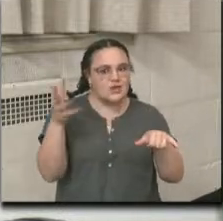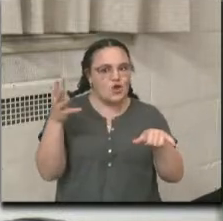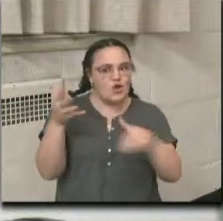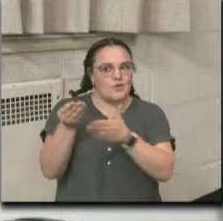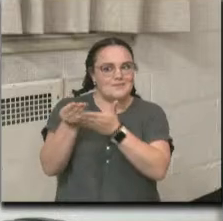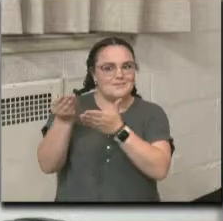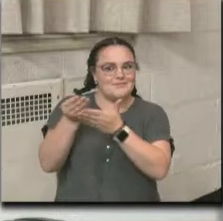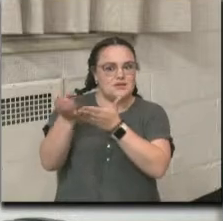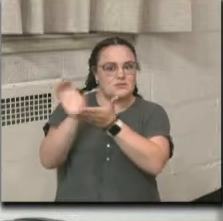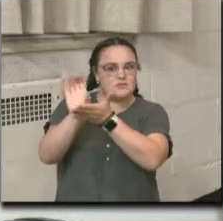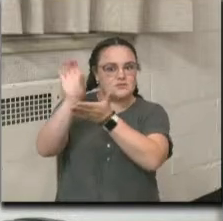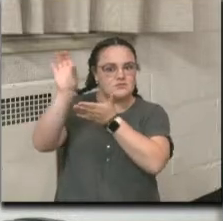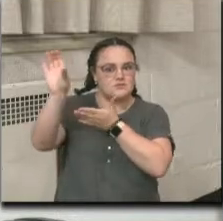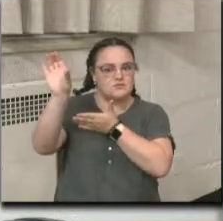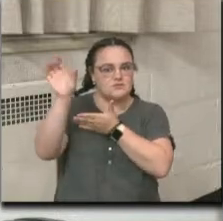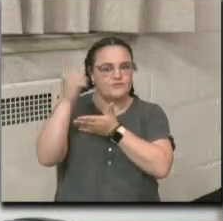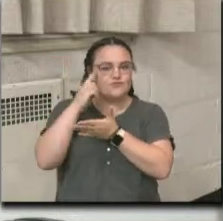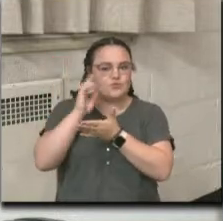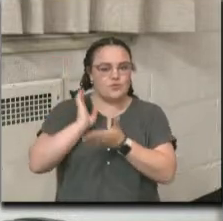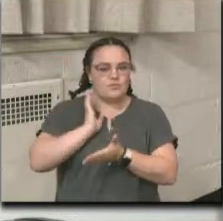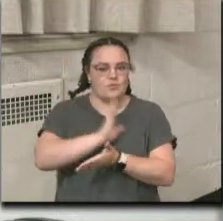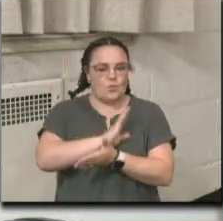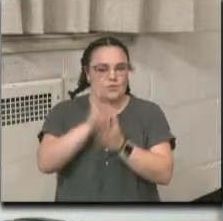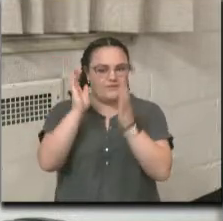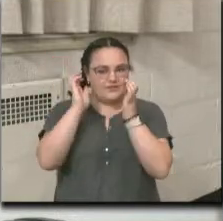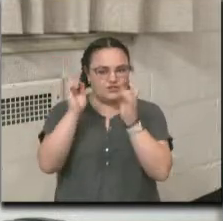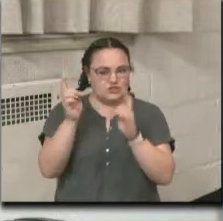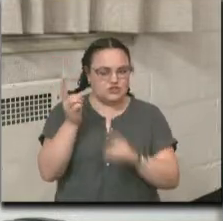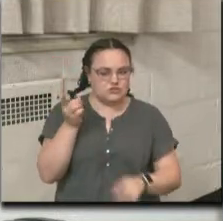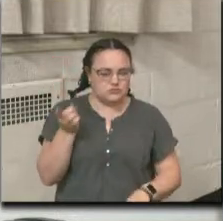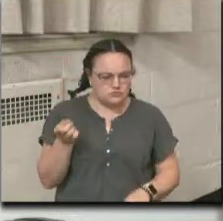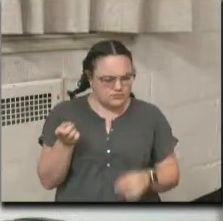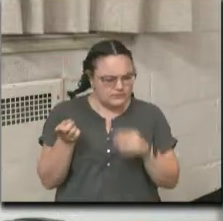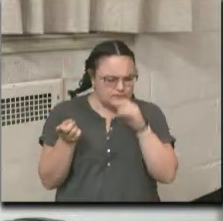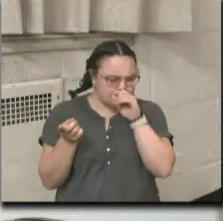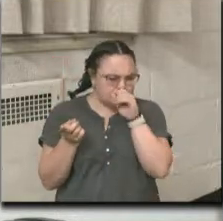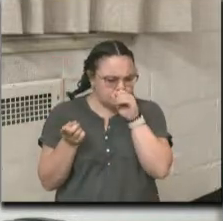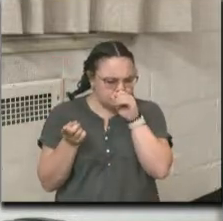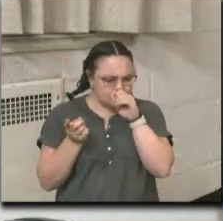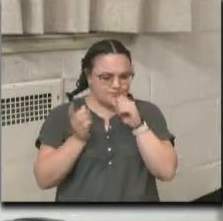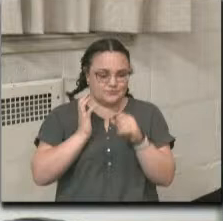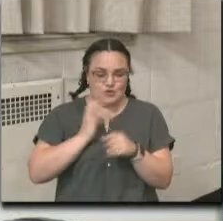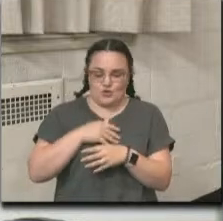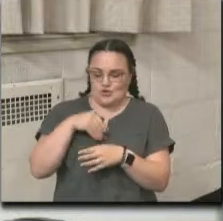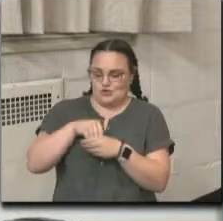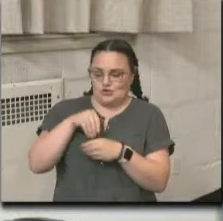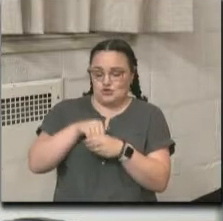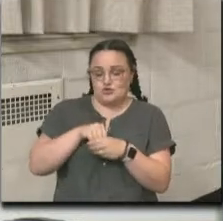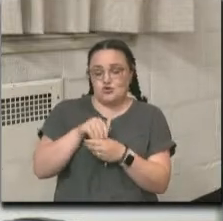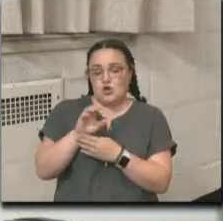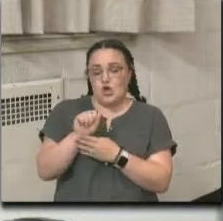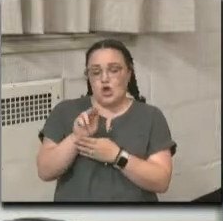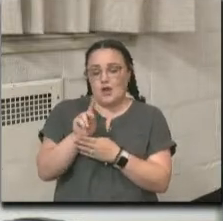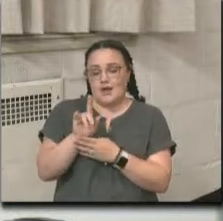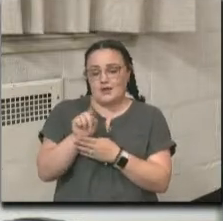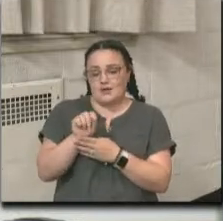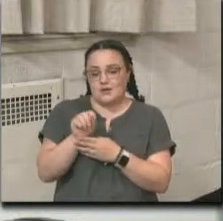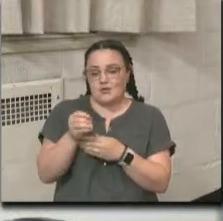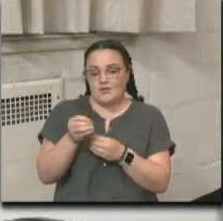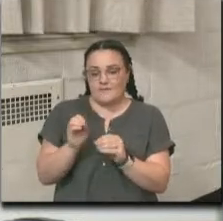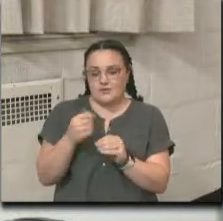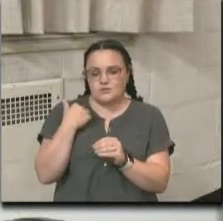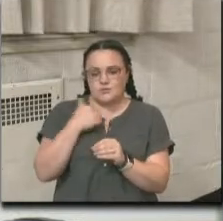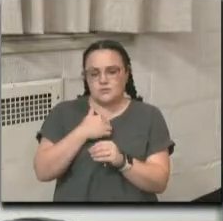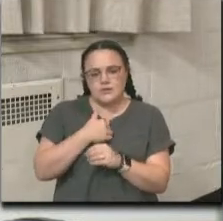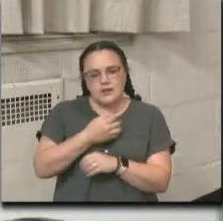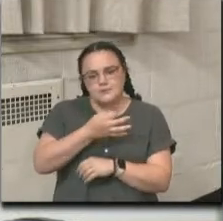in the board, for the Board of Education, our internal audit office. We have